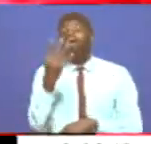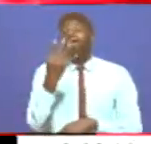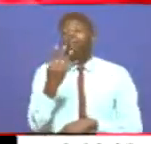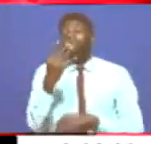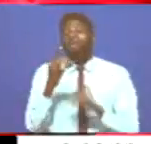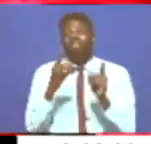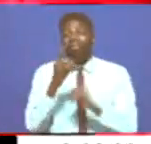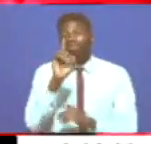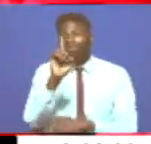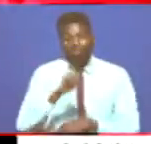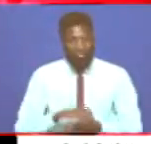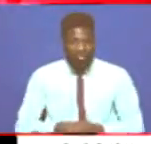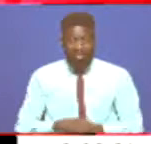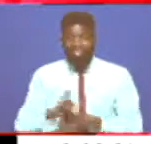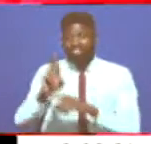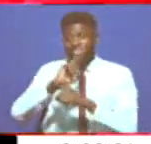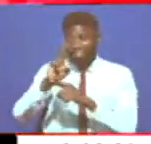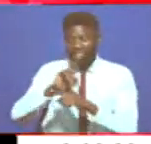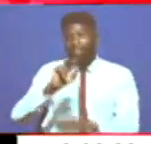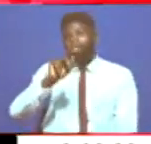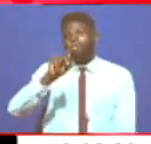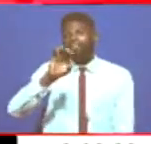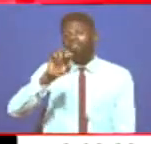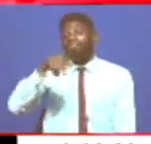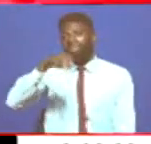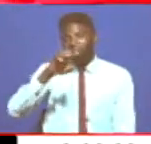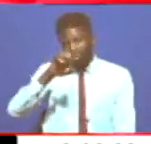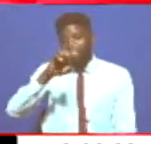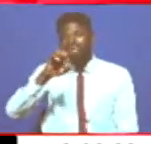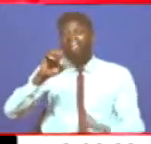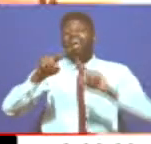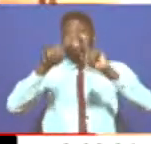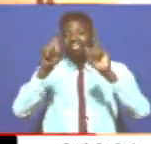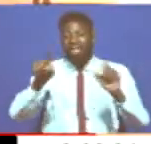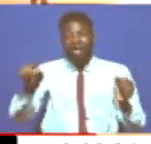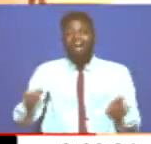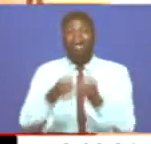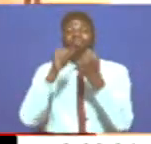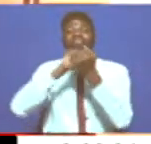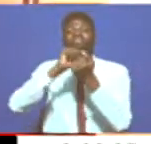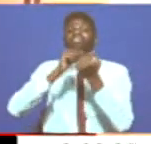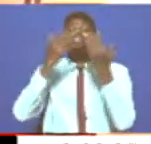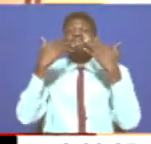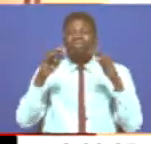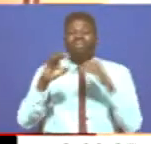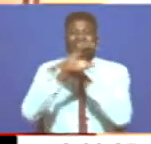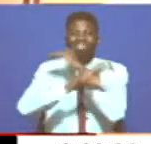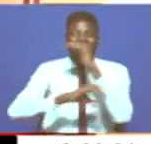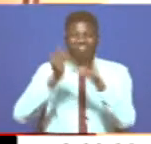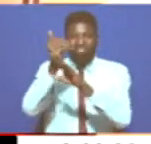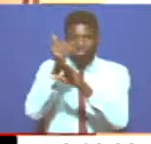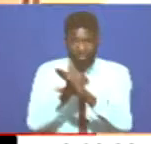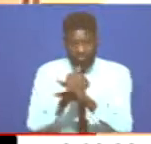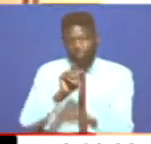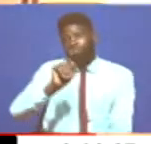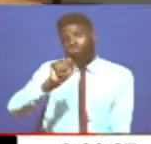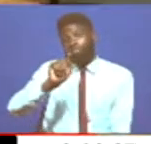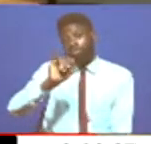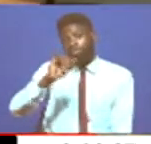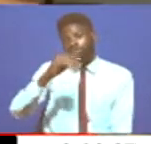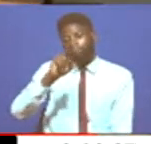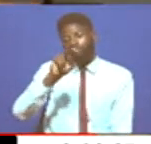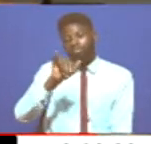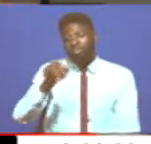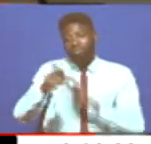Rehearsals for the KCPE exams were conducted on Friday across the country. In Tigoni Primary School in Kembu County,